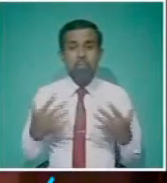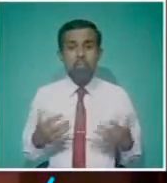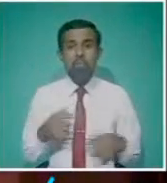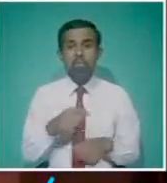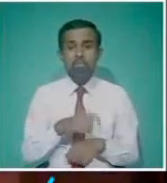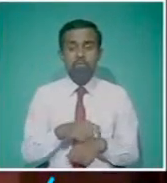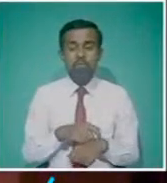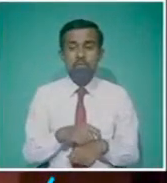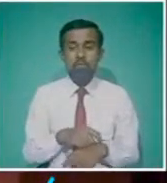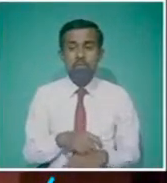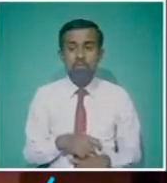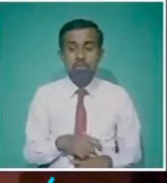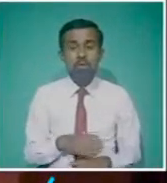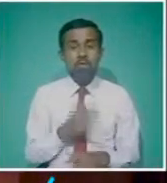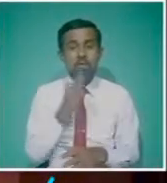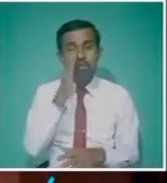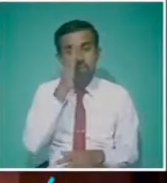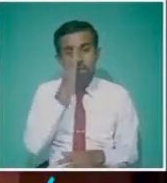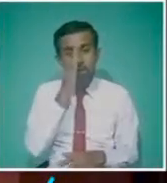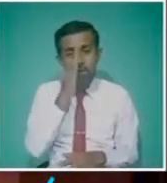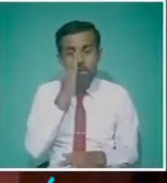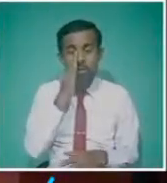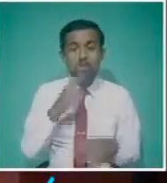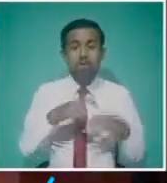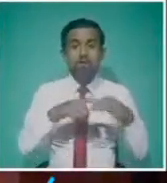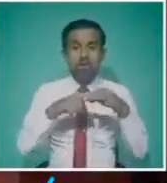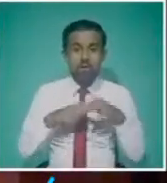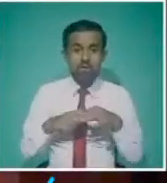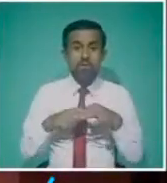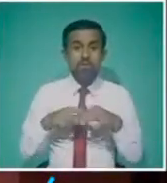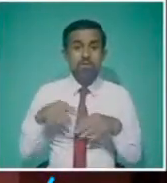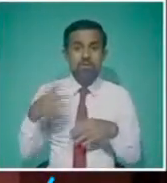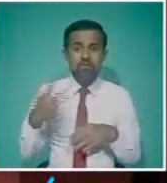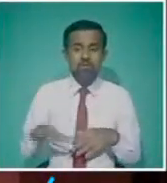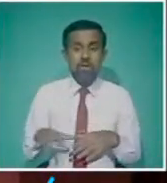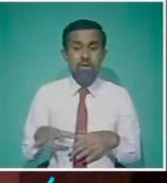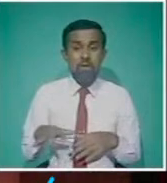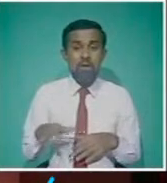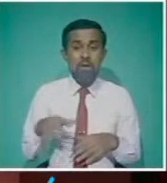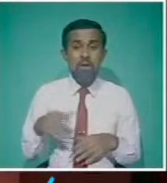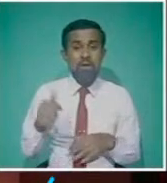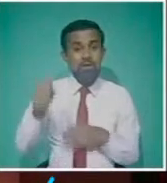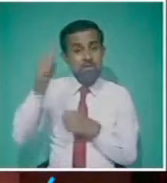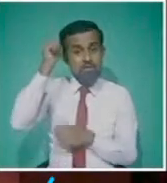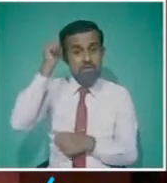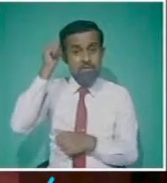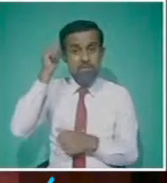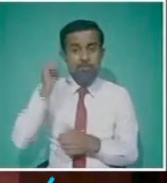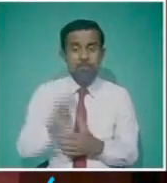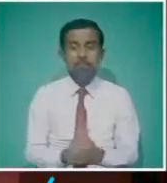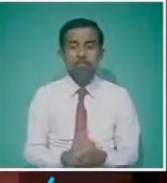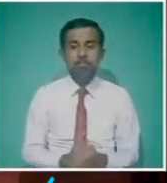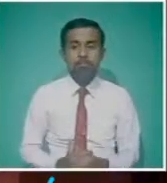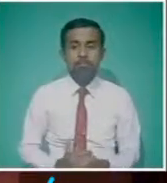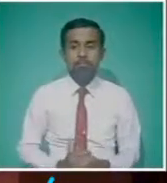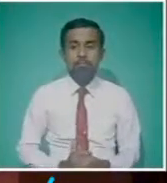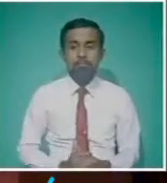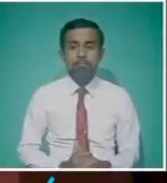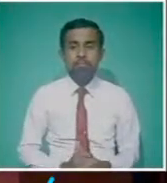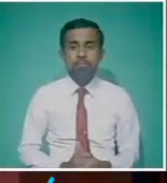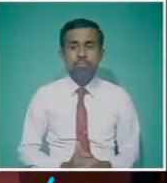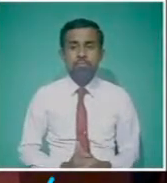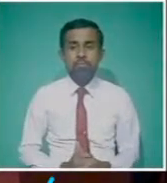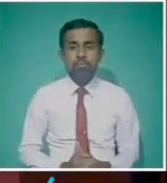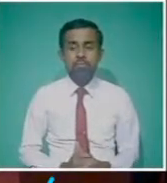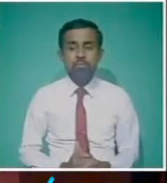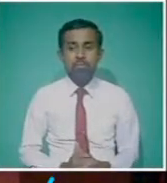queen during her coronation, she had already had many years of preparation for her duties. One